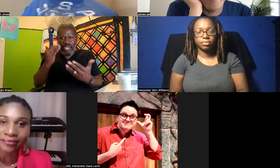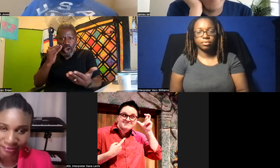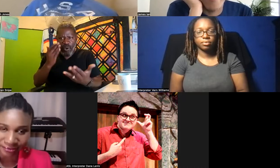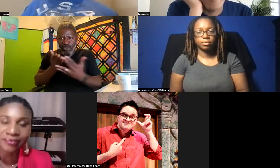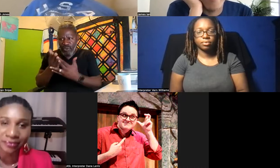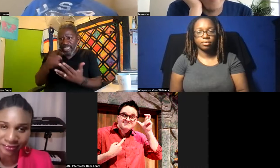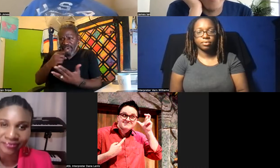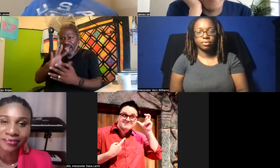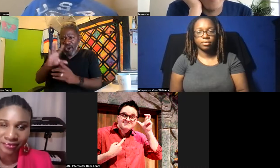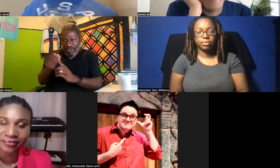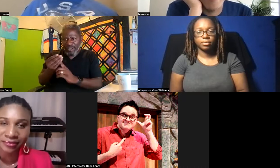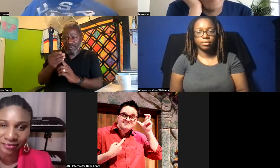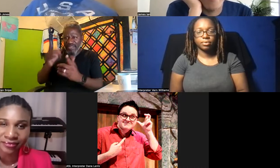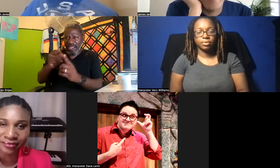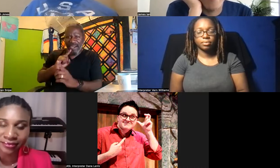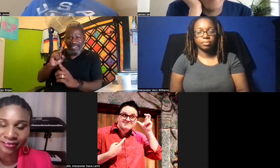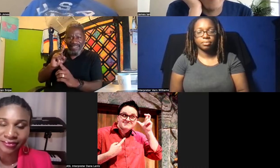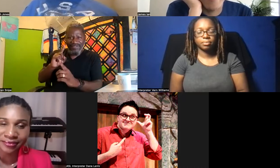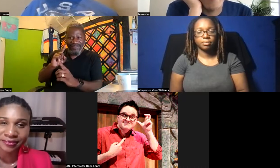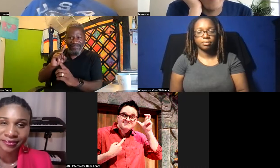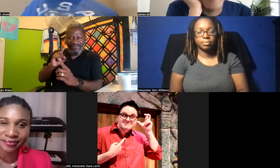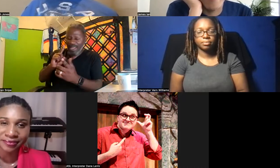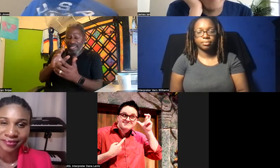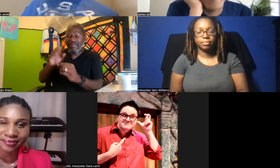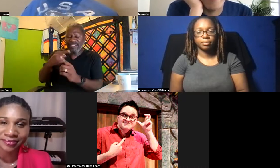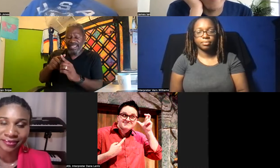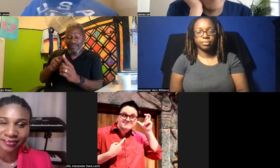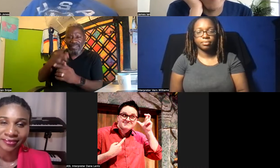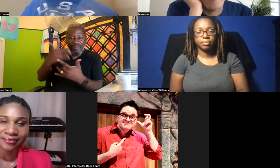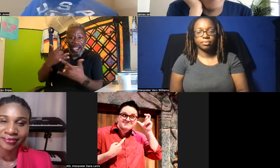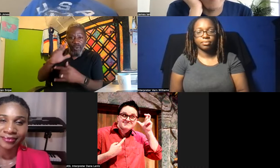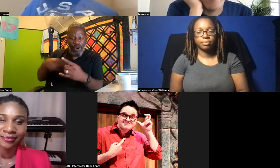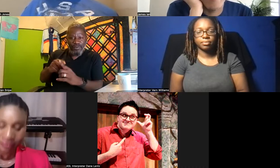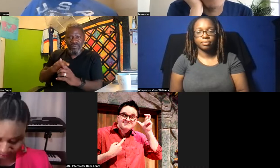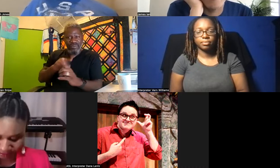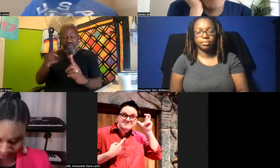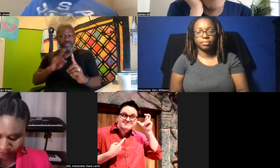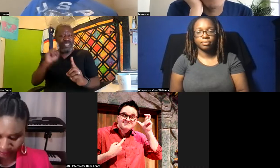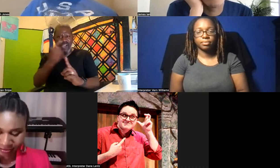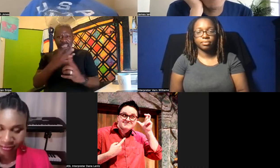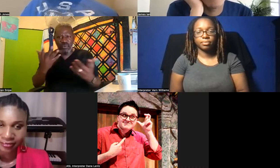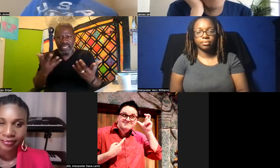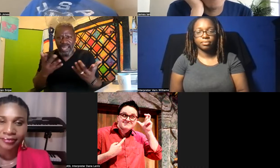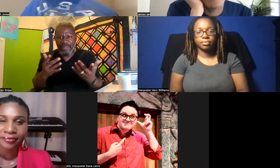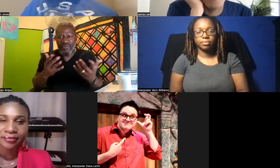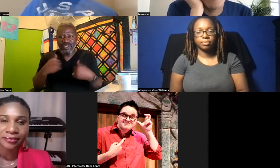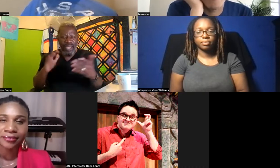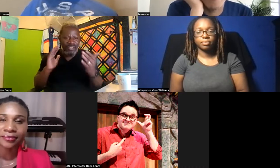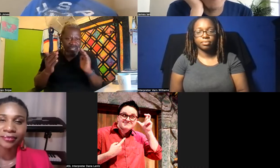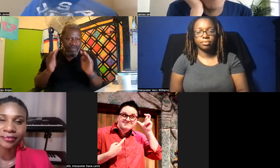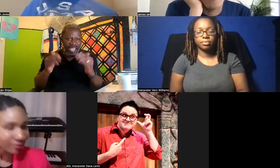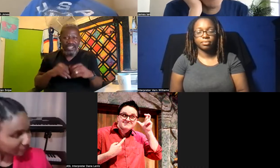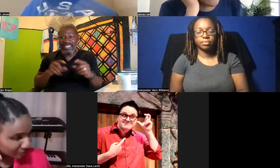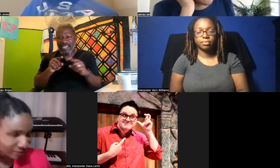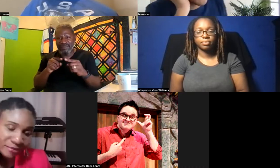we know through the hearing culture about the hip hop world, but through deaf eyes, what it's like. So we have